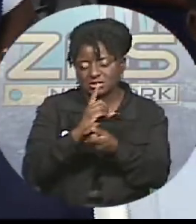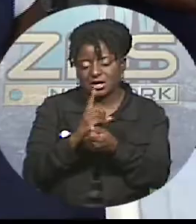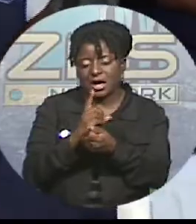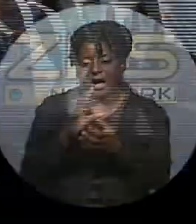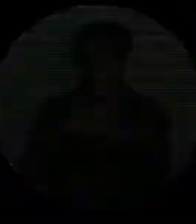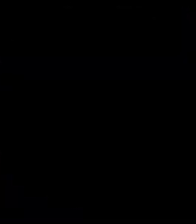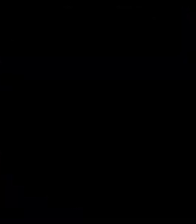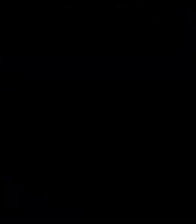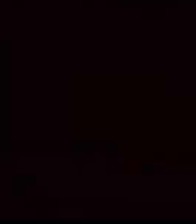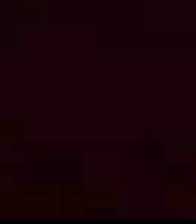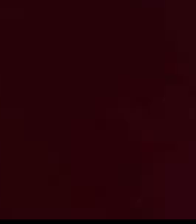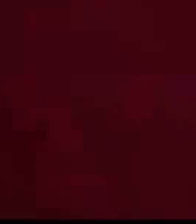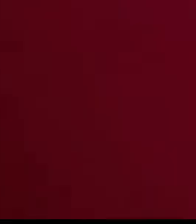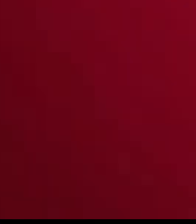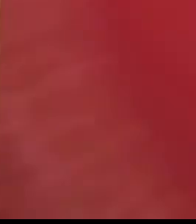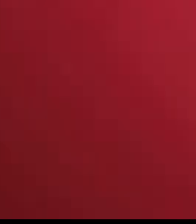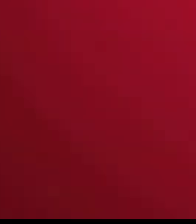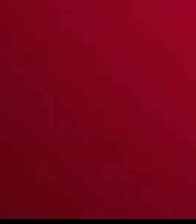News.